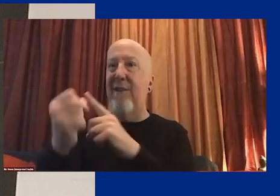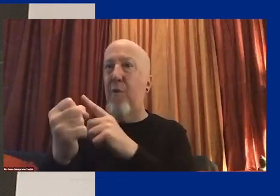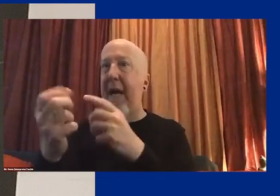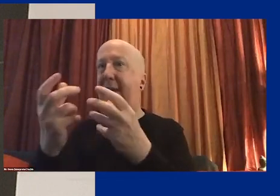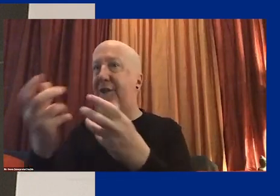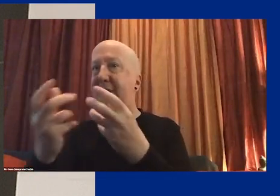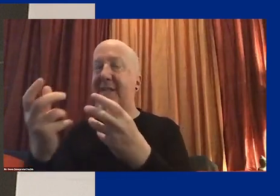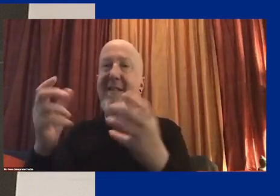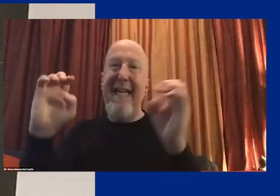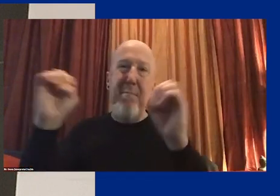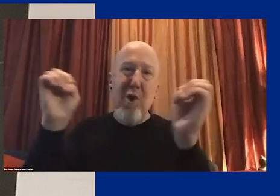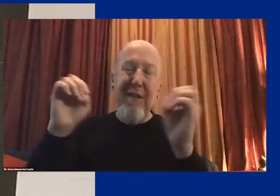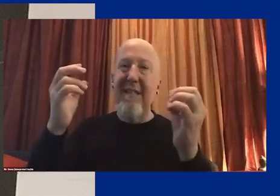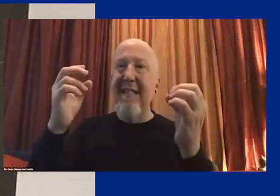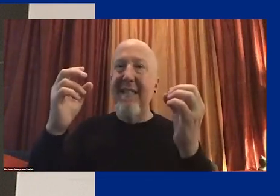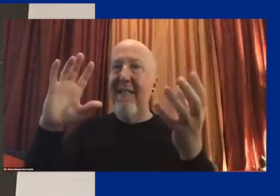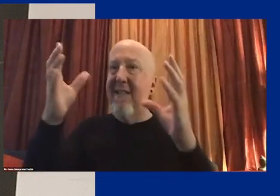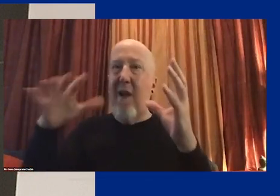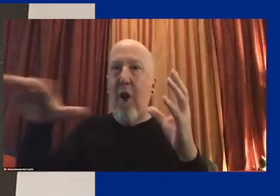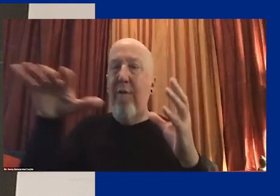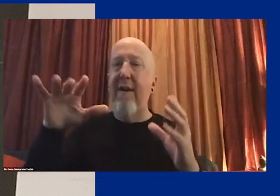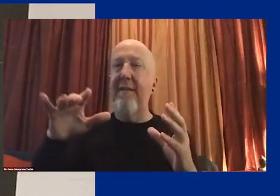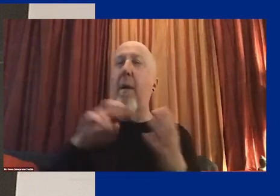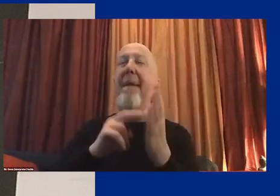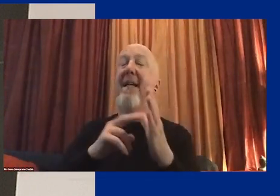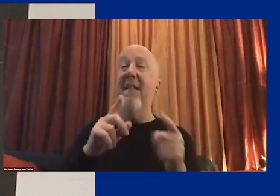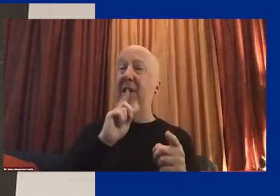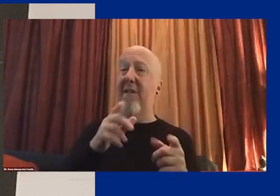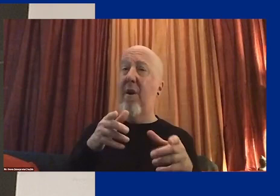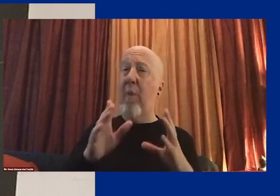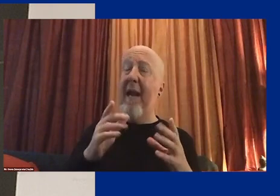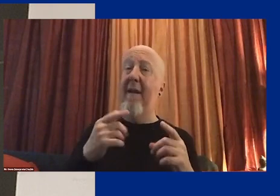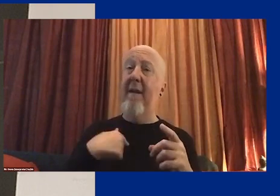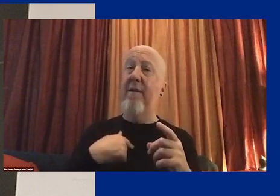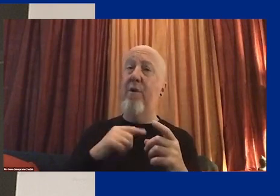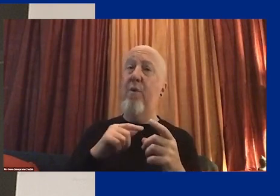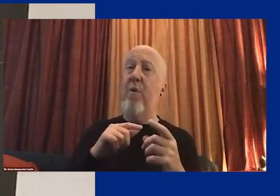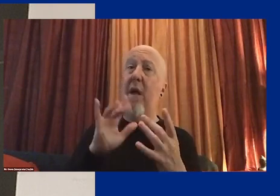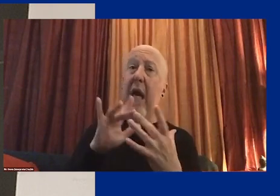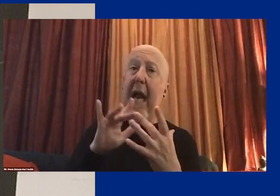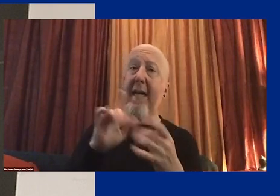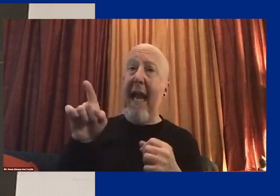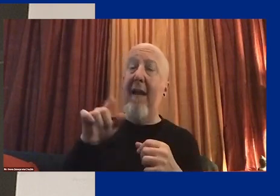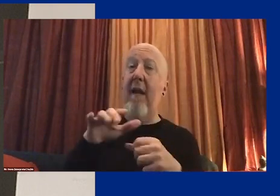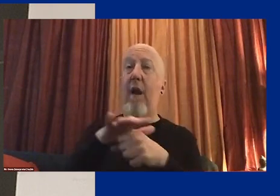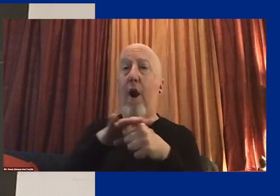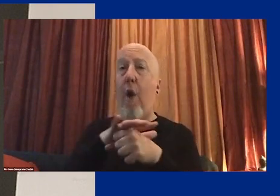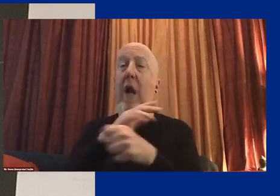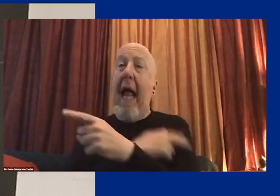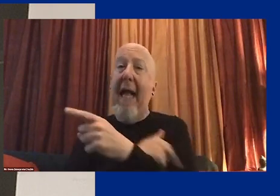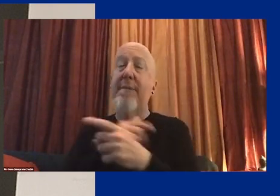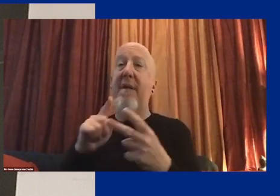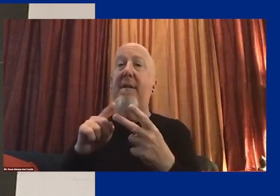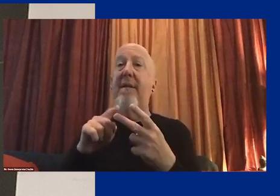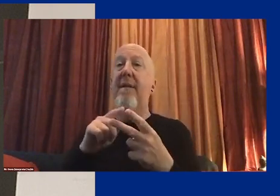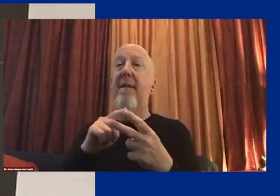That is to say, is there a way to approach our local hospitals, urgent care, police, other first